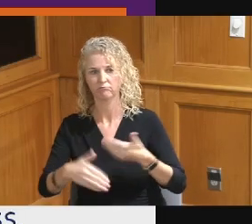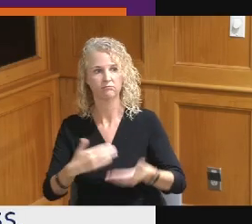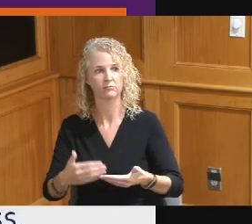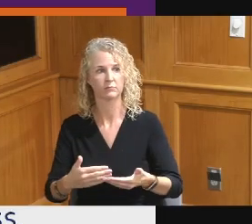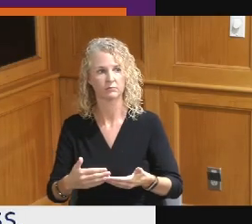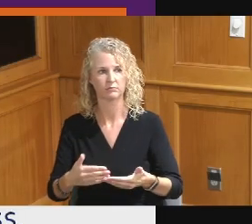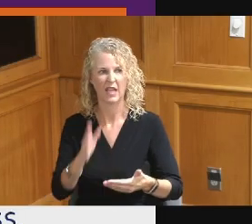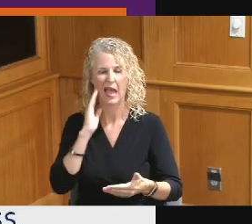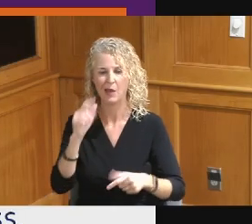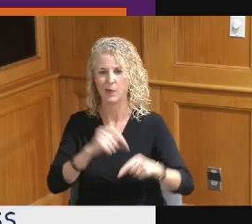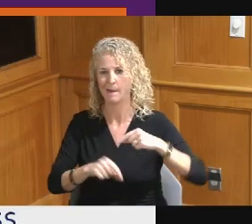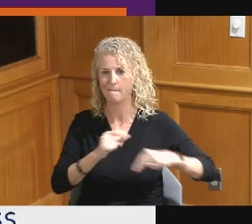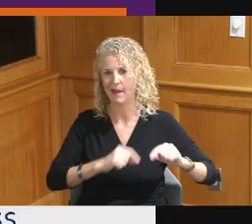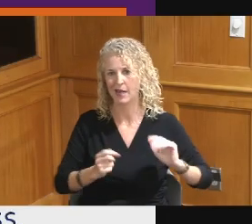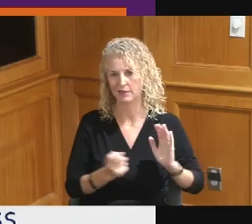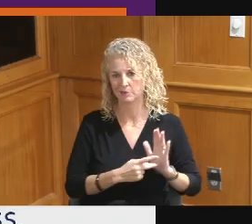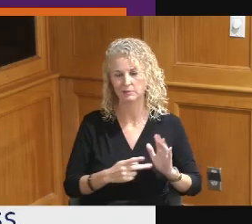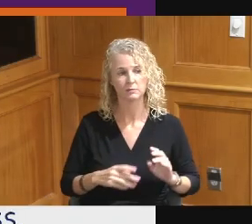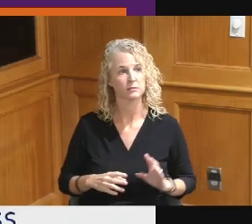and come back to that last slide.